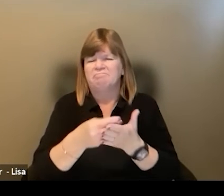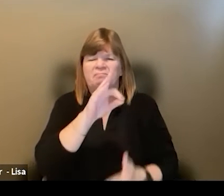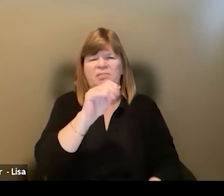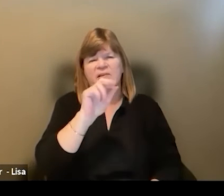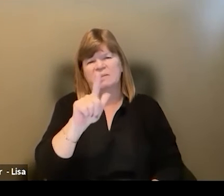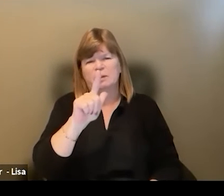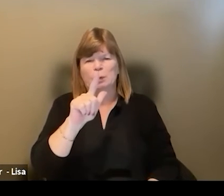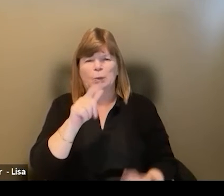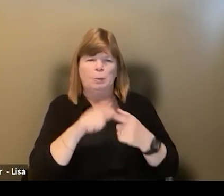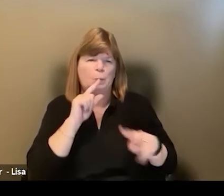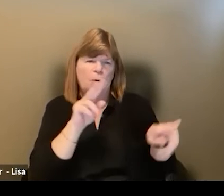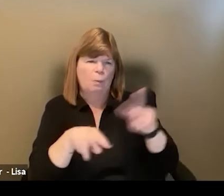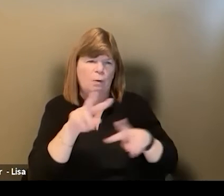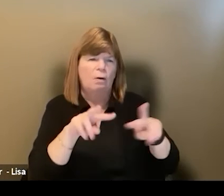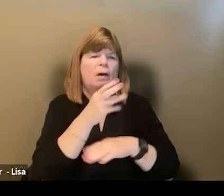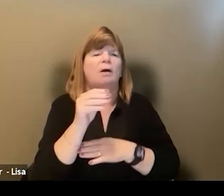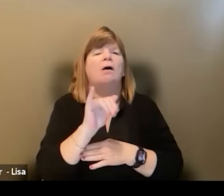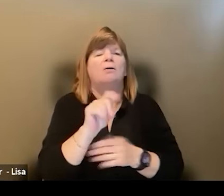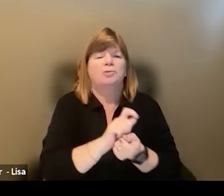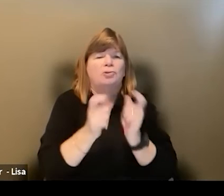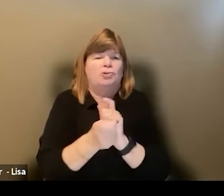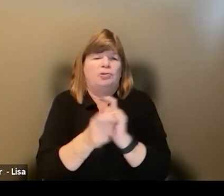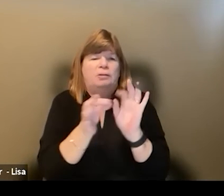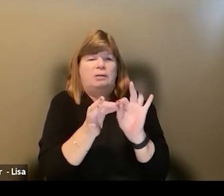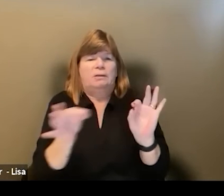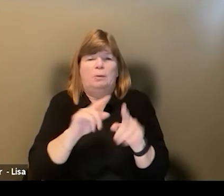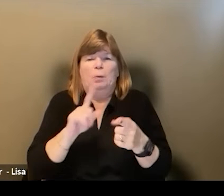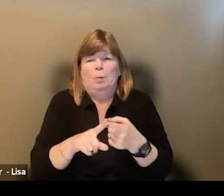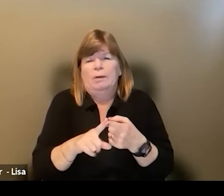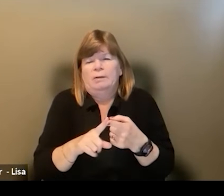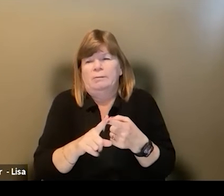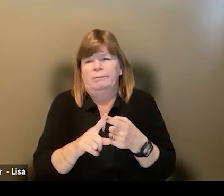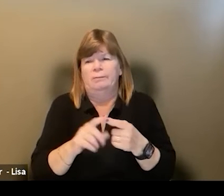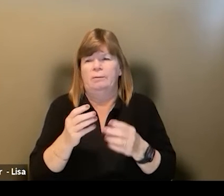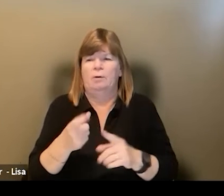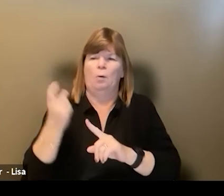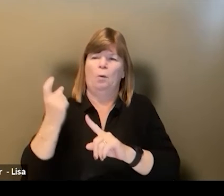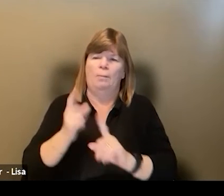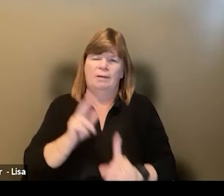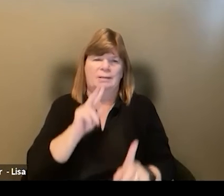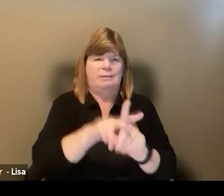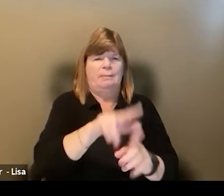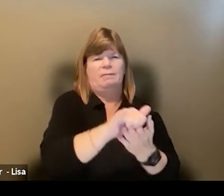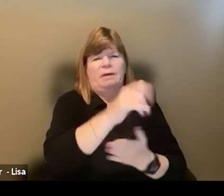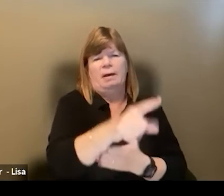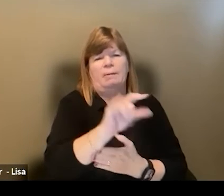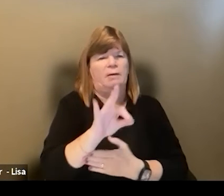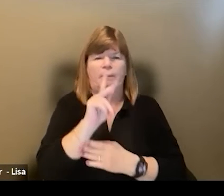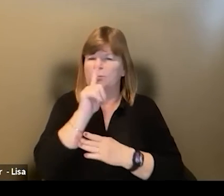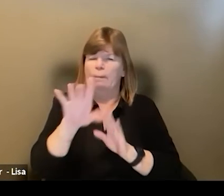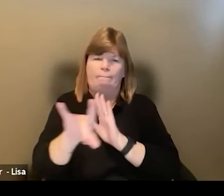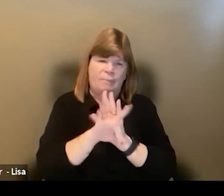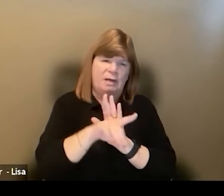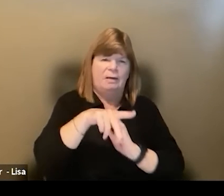we monitor. It also revises the language regarding when auto assignments occur for those who do not select a